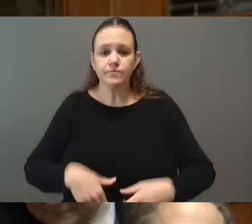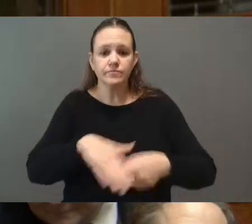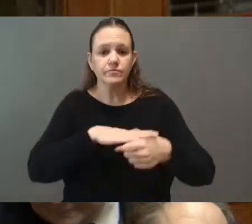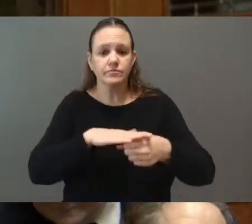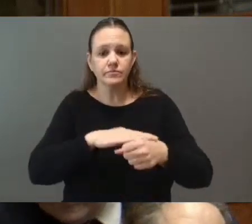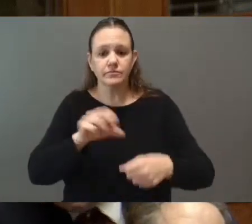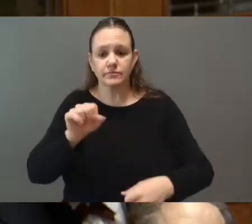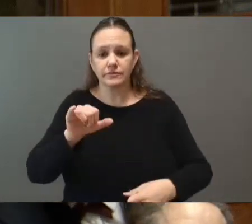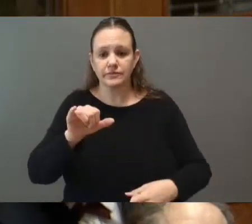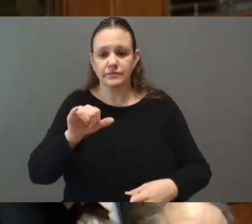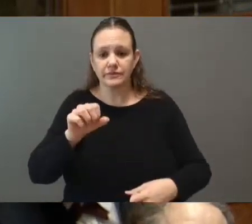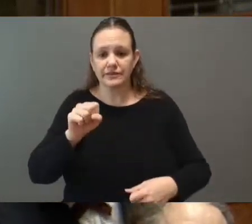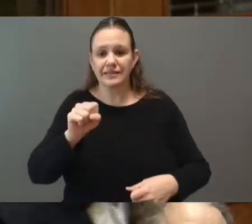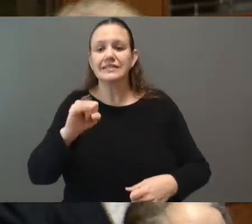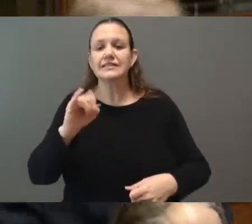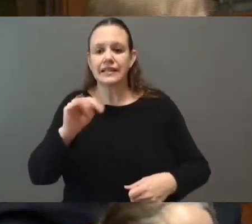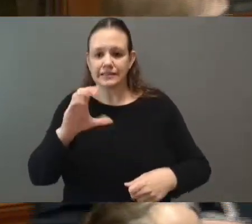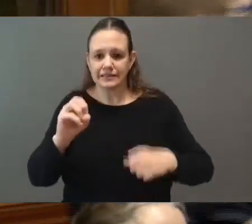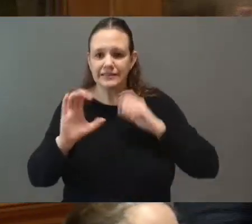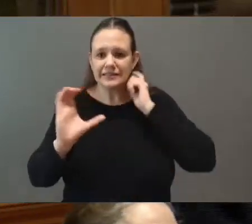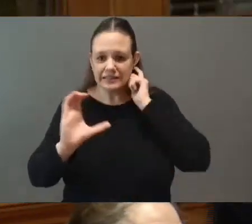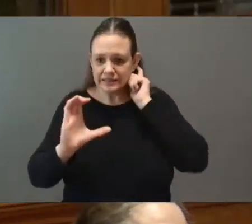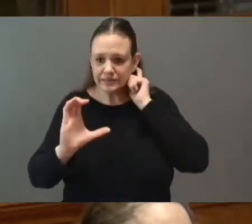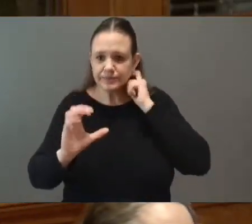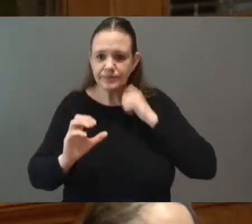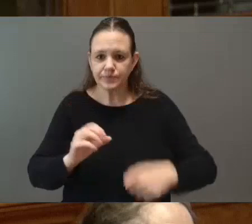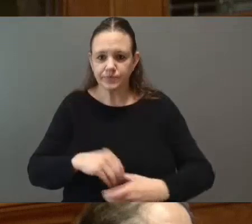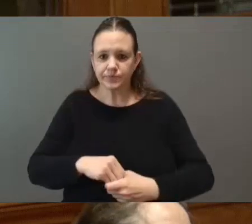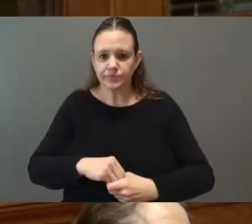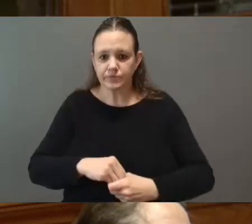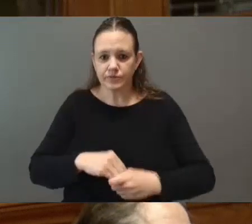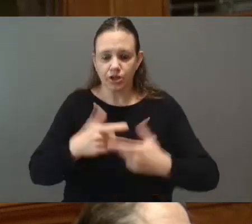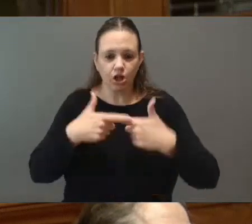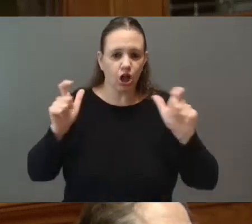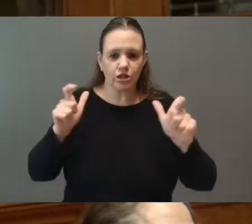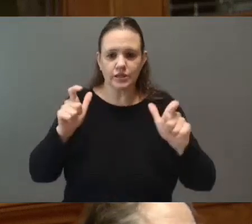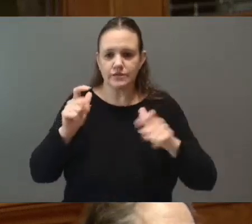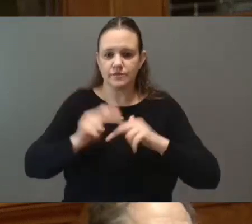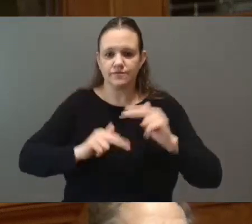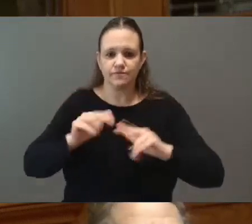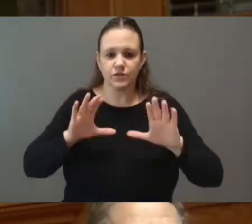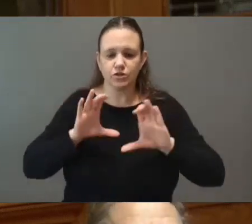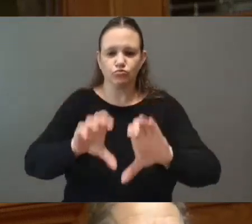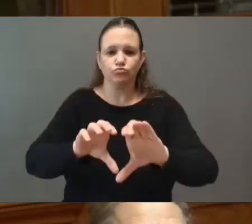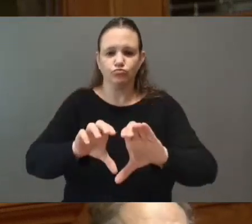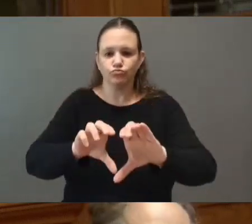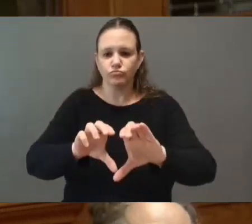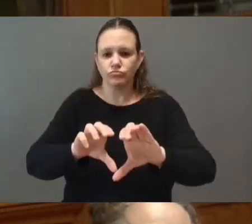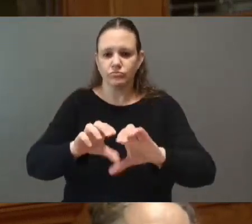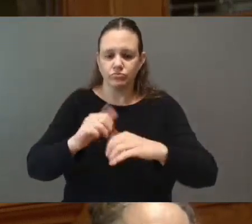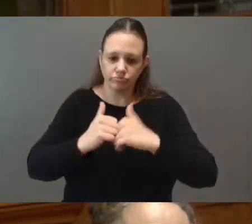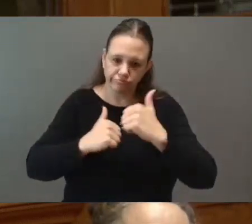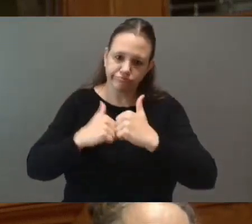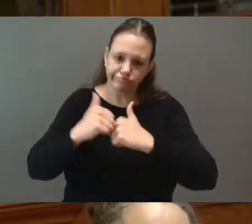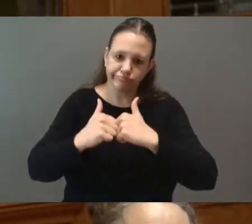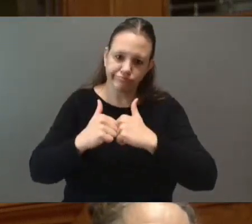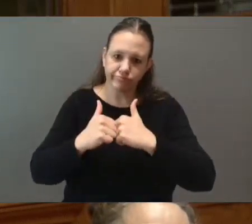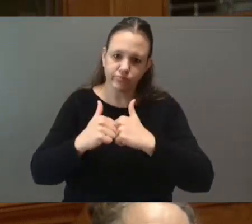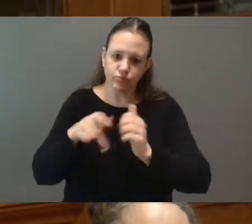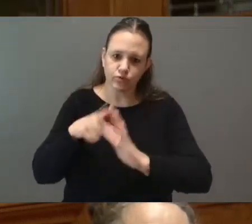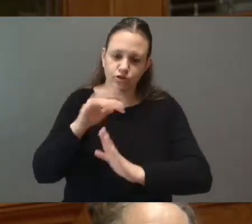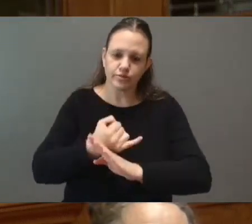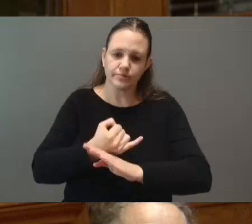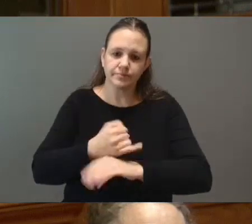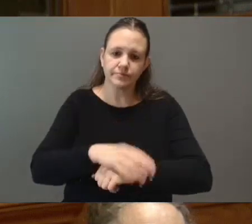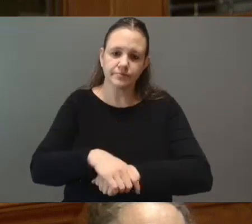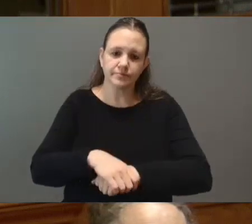BC's history. The price has doubled since the government came to power. Last time we got an update, it was $16 billion. I'm guessing